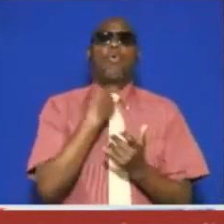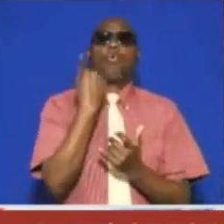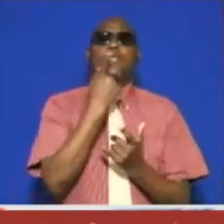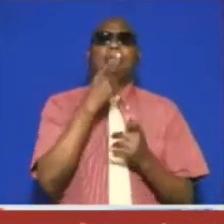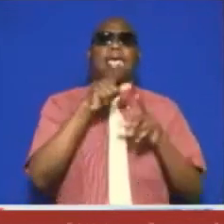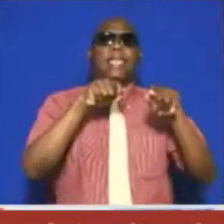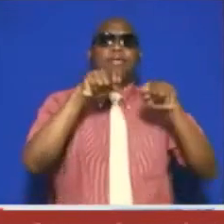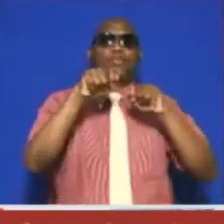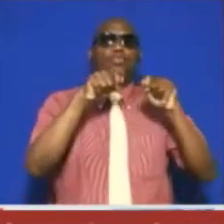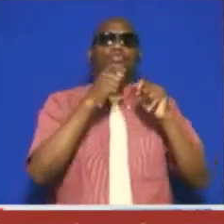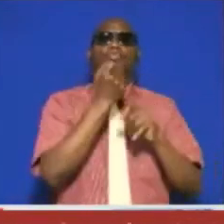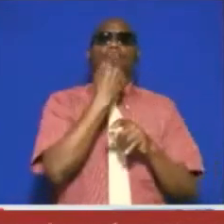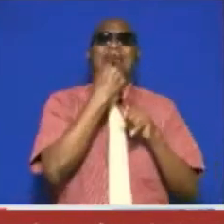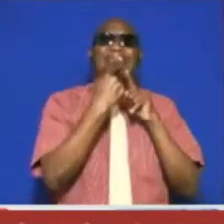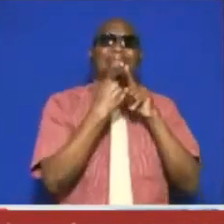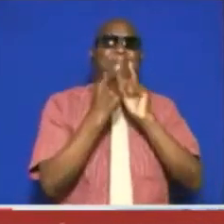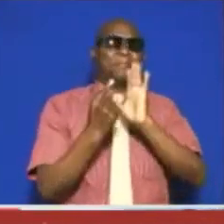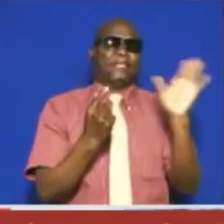regulate drugs